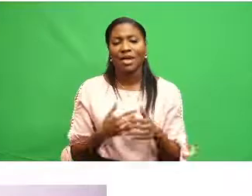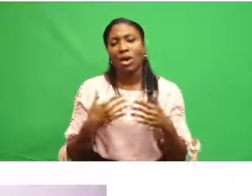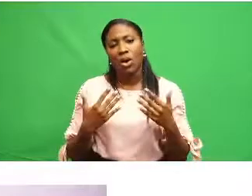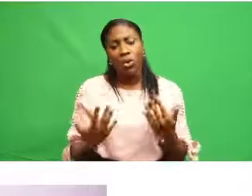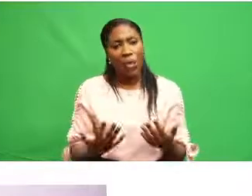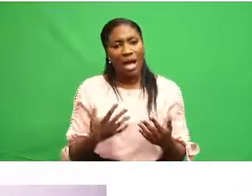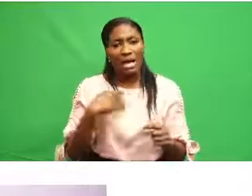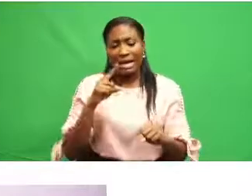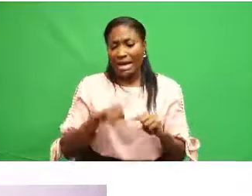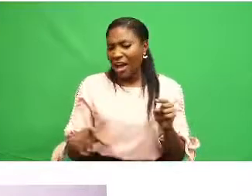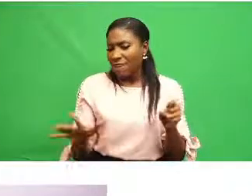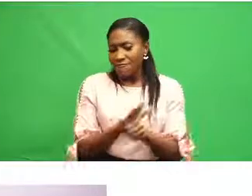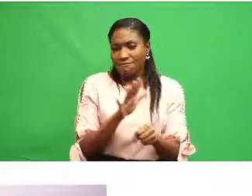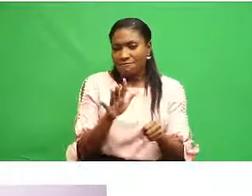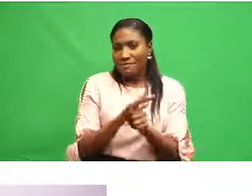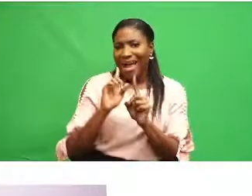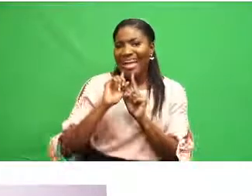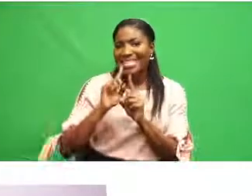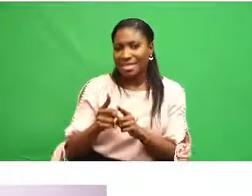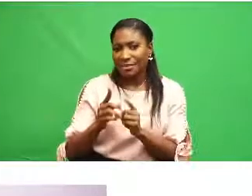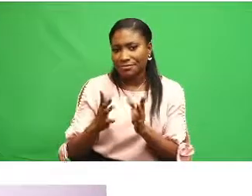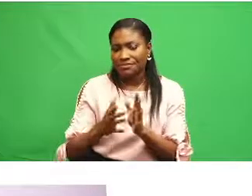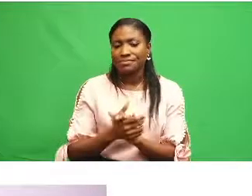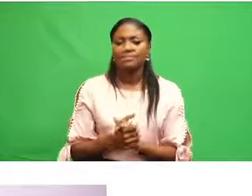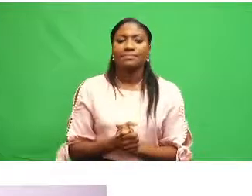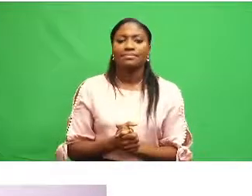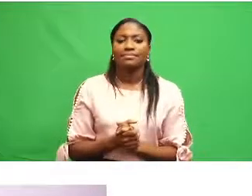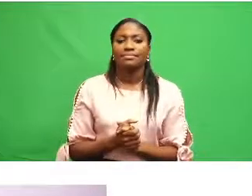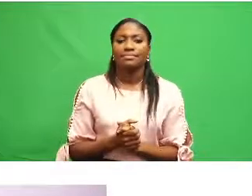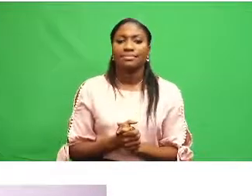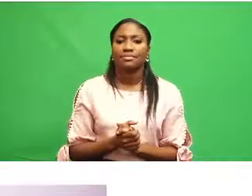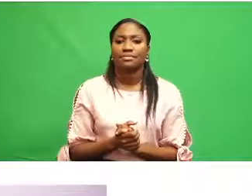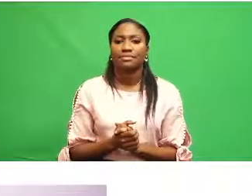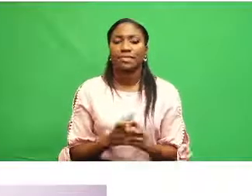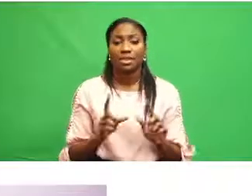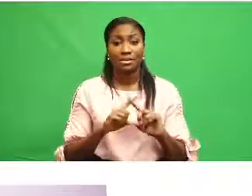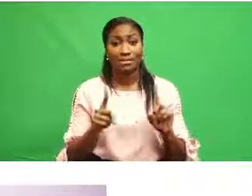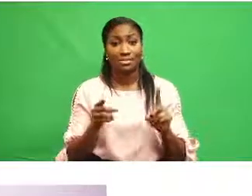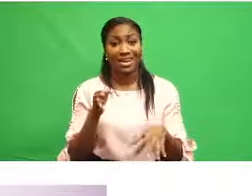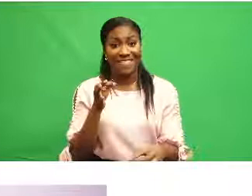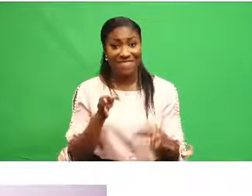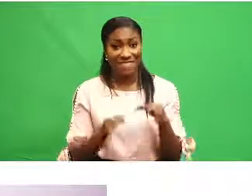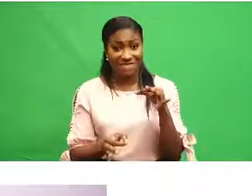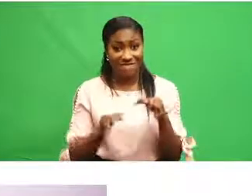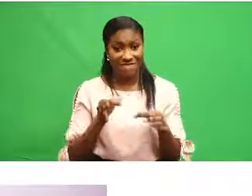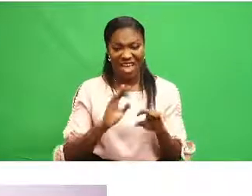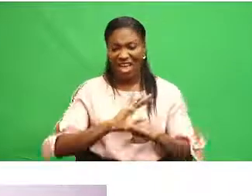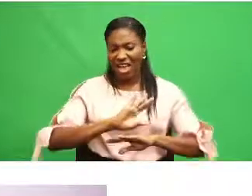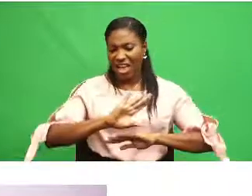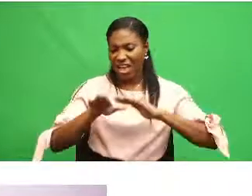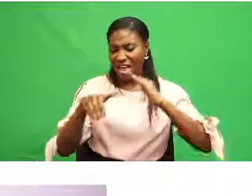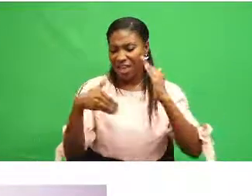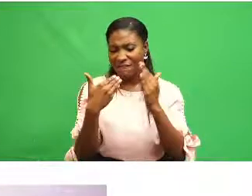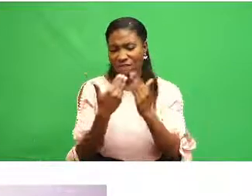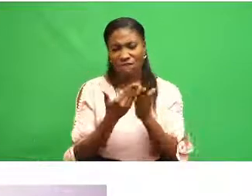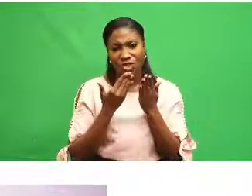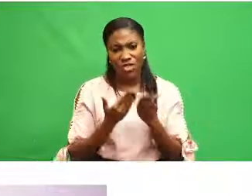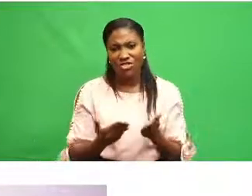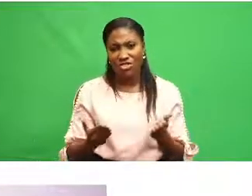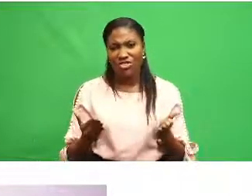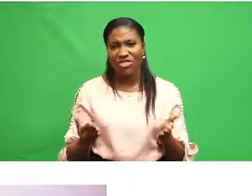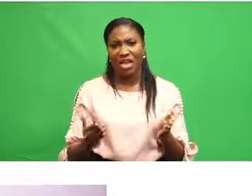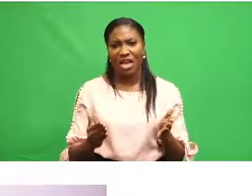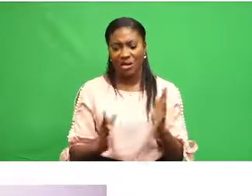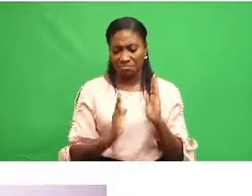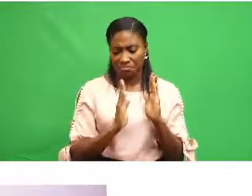part. I would put it this way. If everything is in place, an